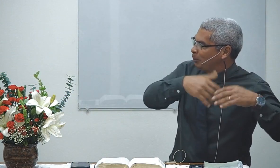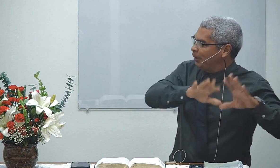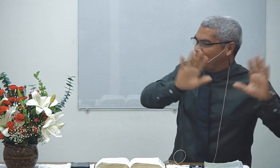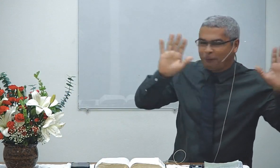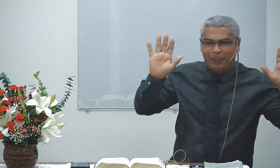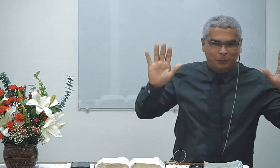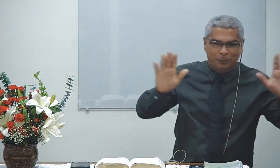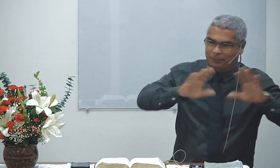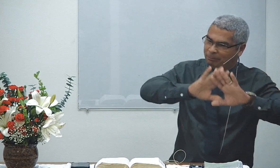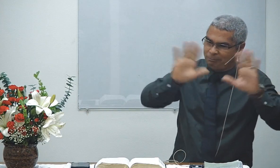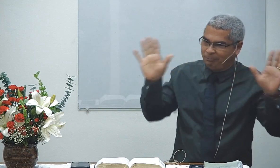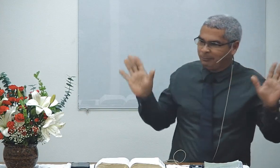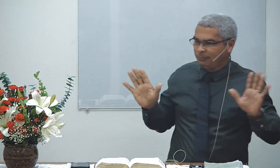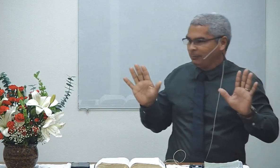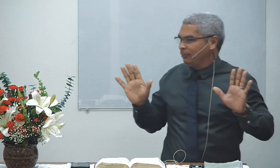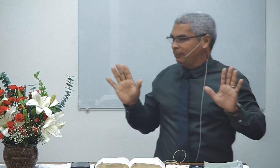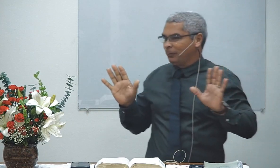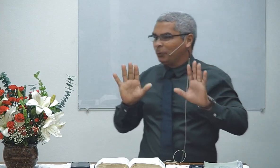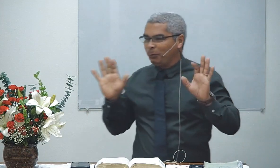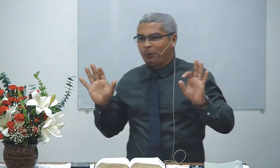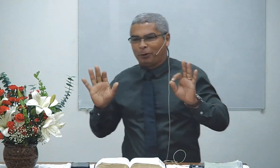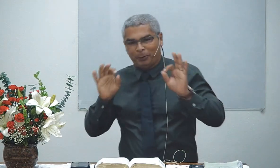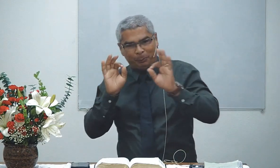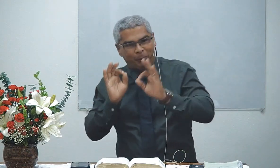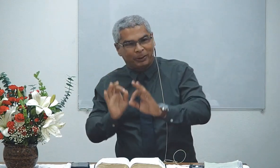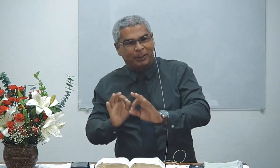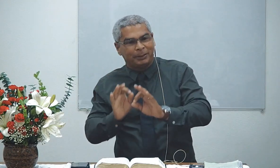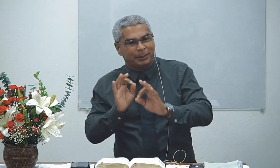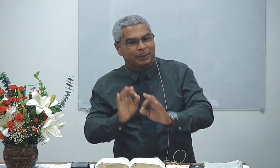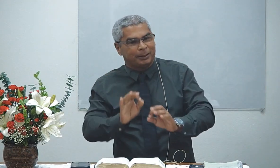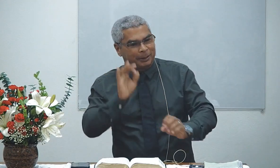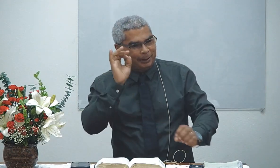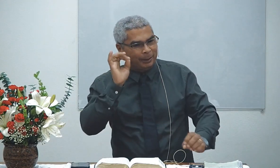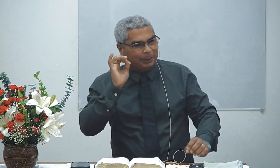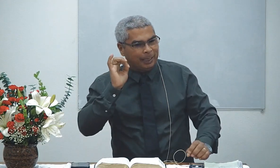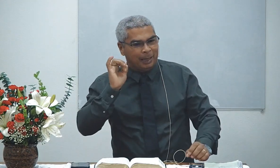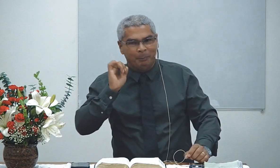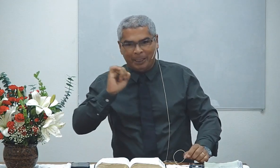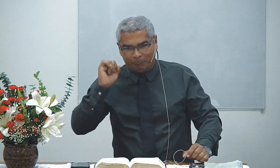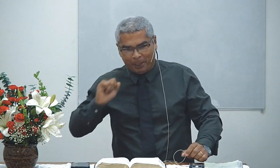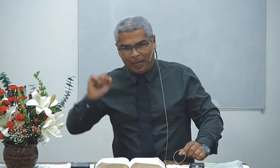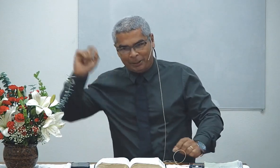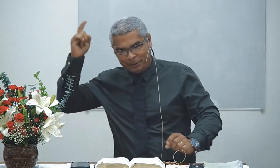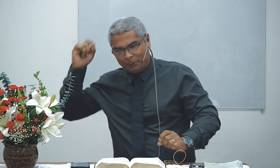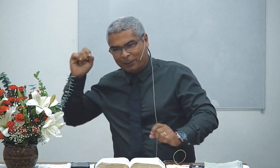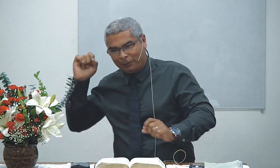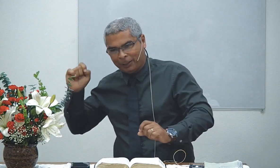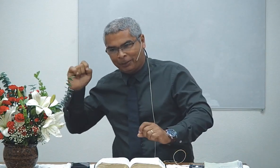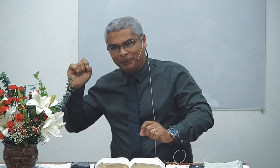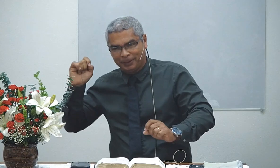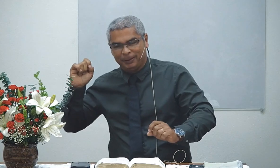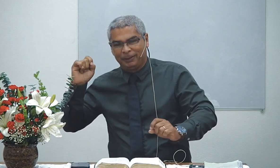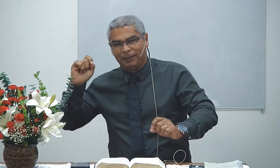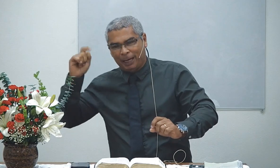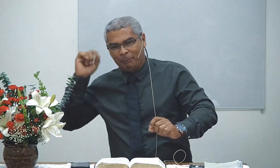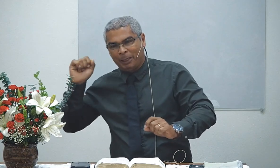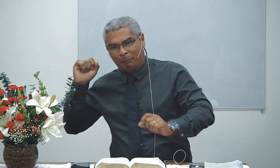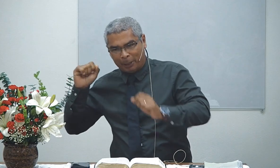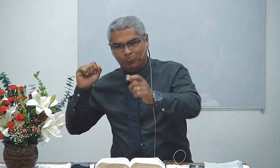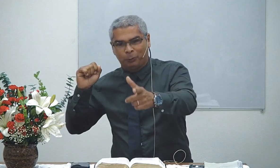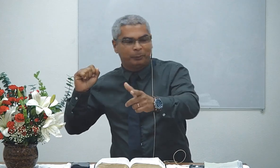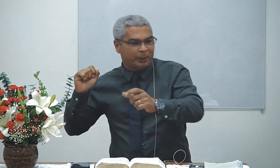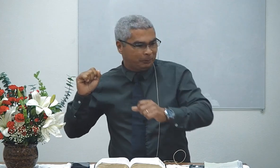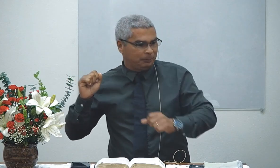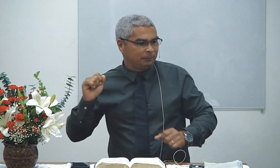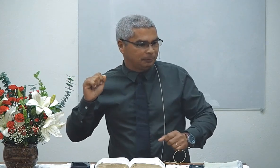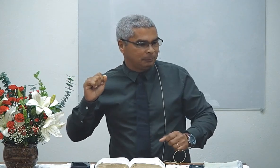And if you have all the benefits, it's not important. The most important thing is the part